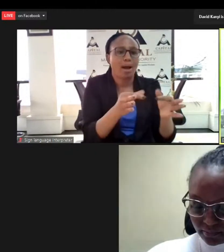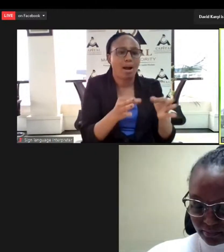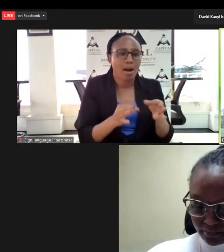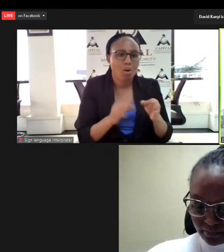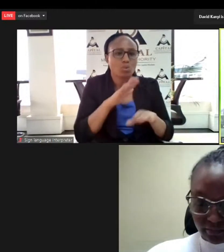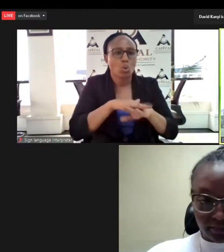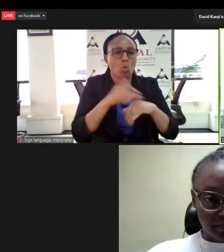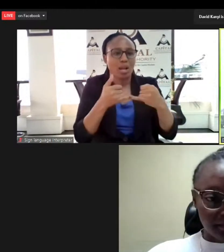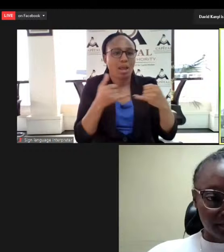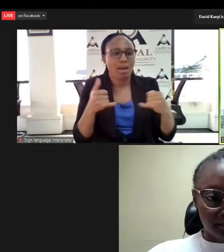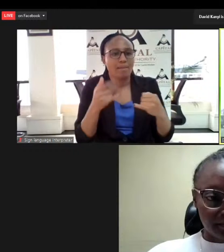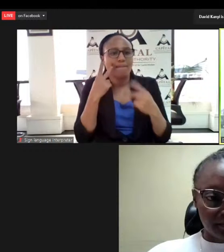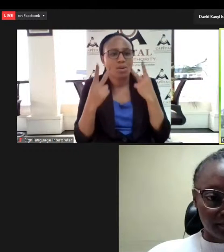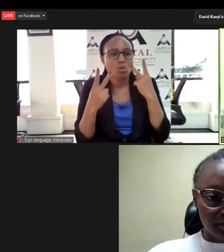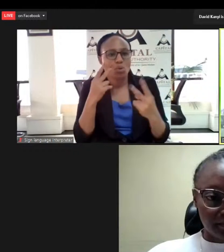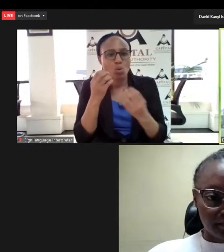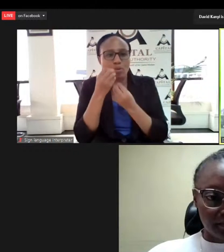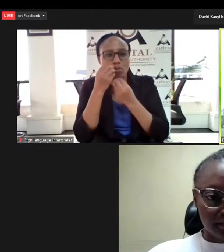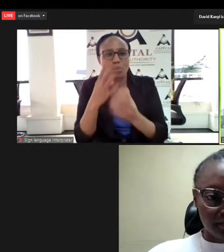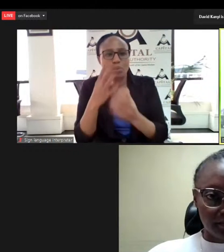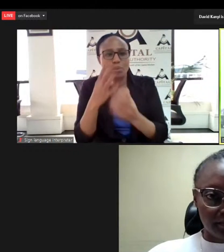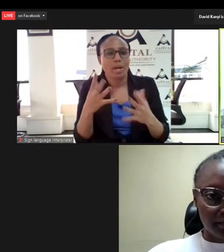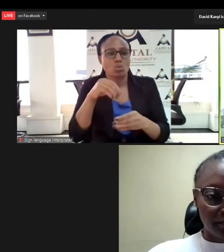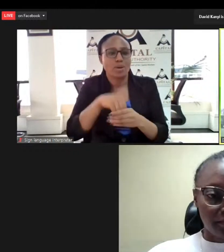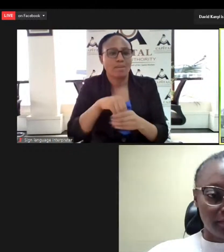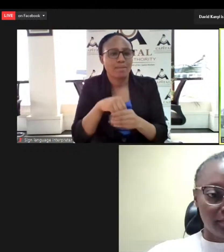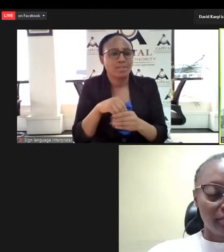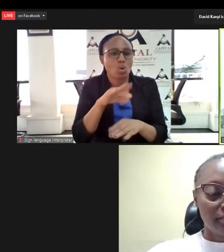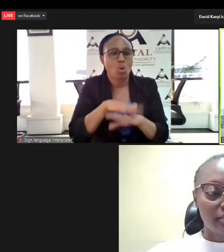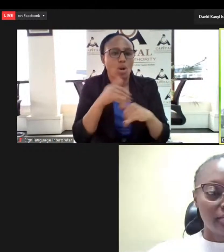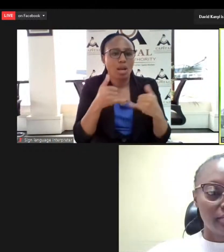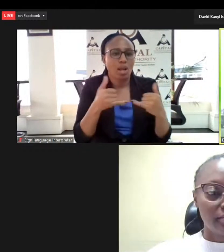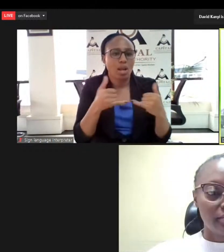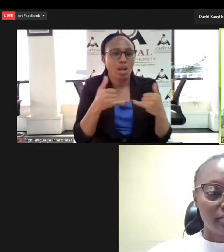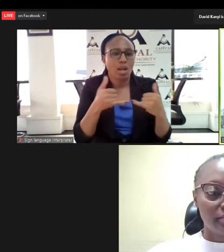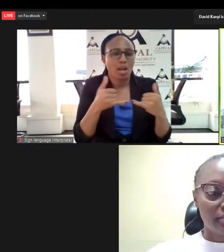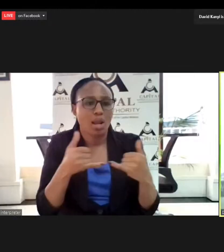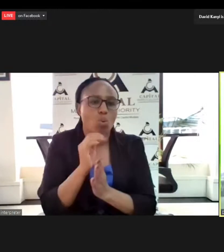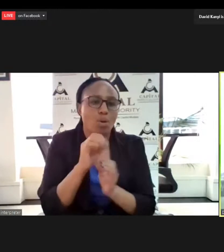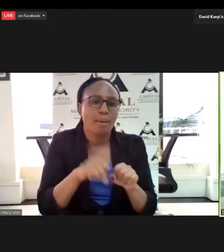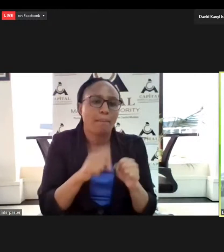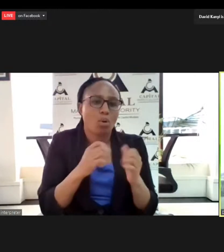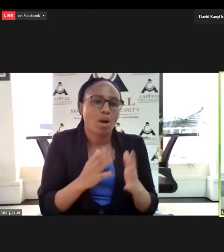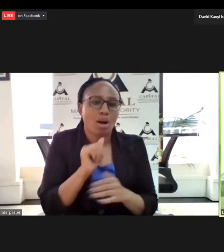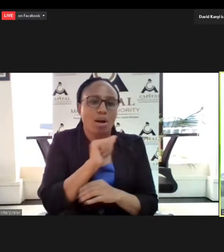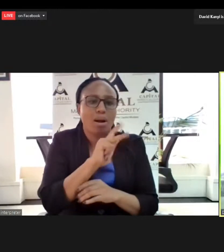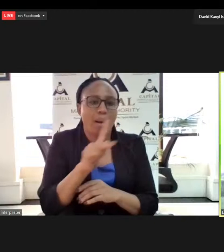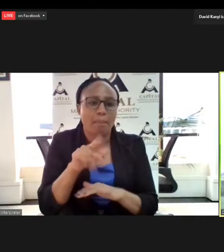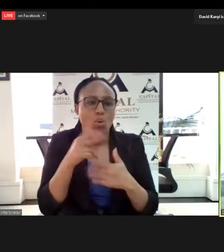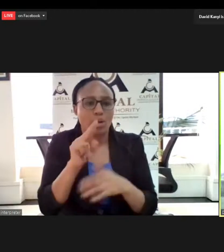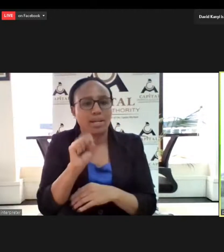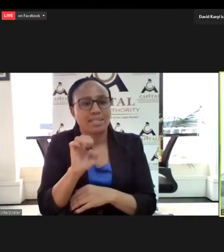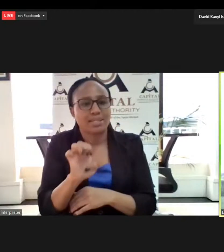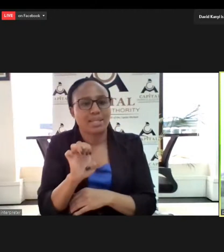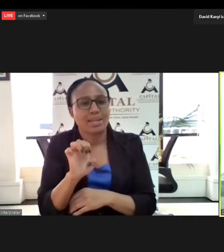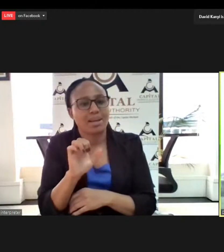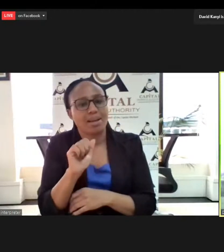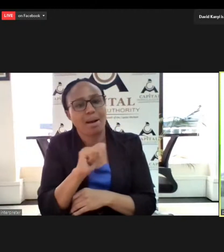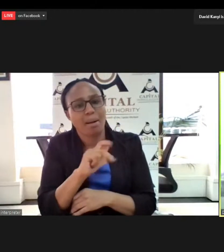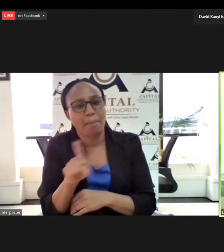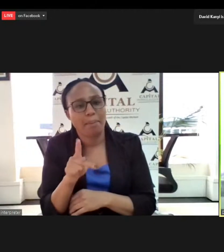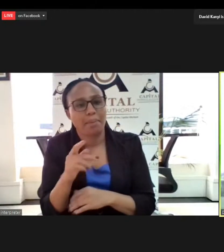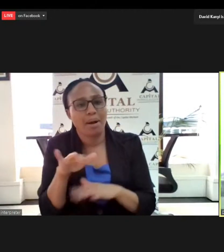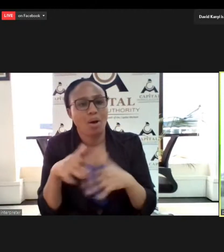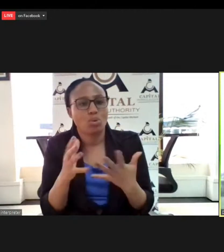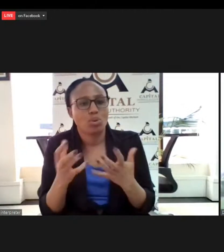can view information on where to invest online through either the broker apps or the NSC app, how you can trade, giving you the power